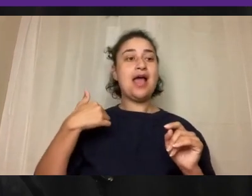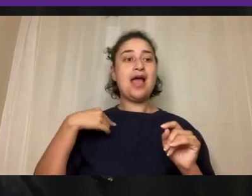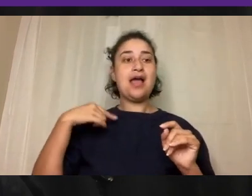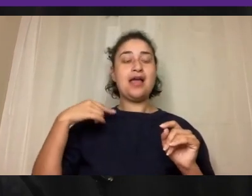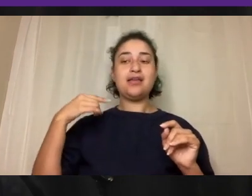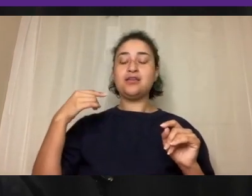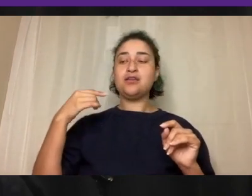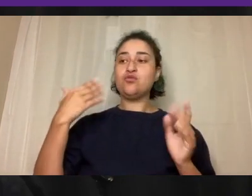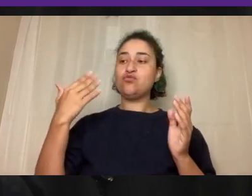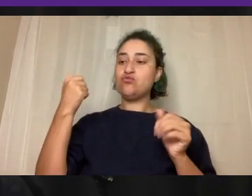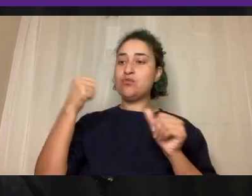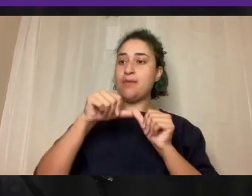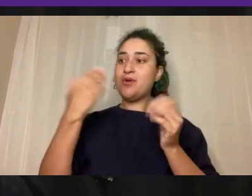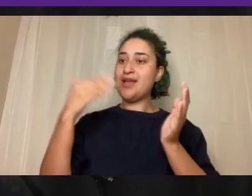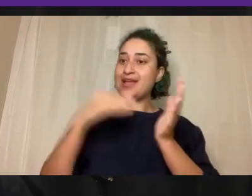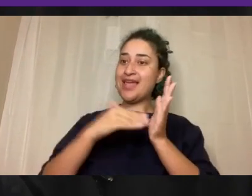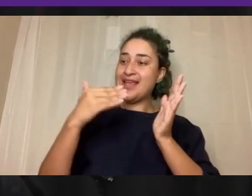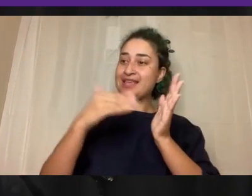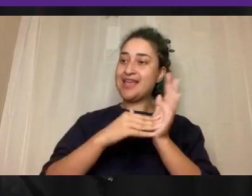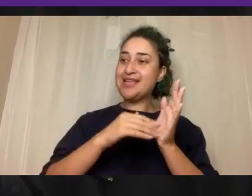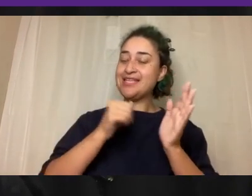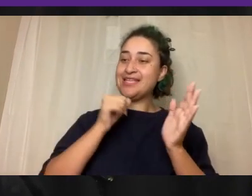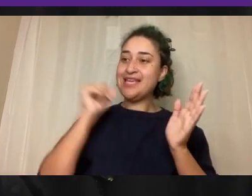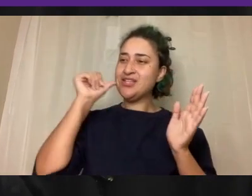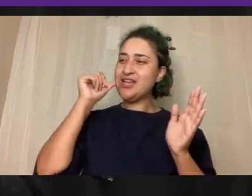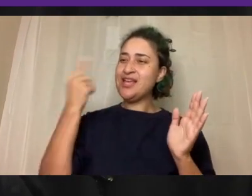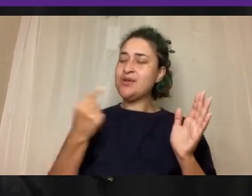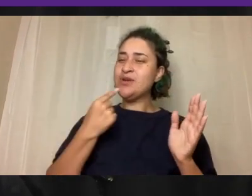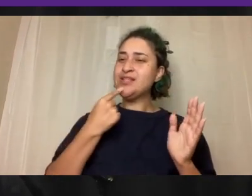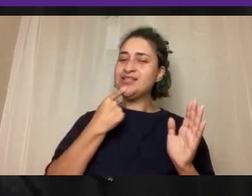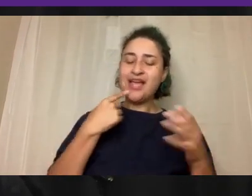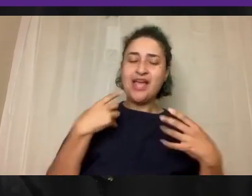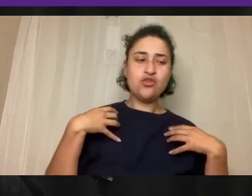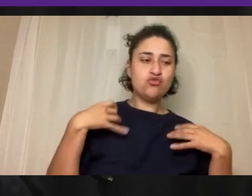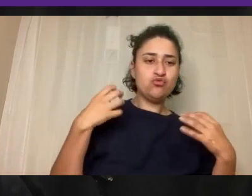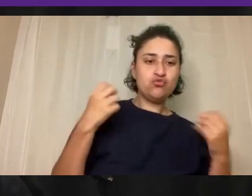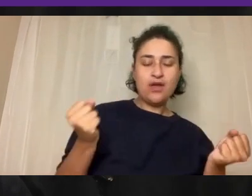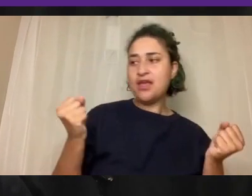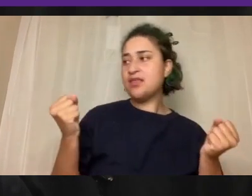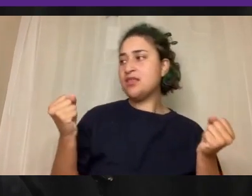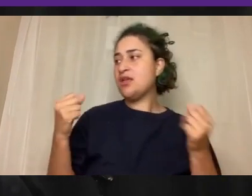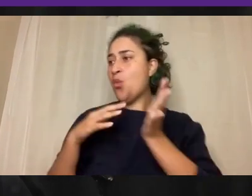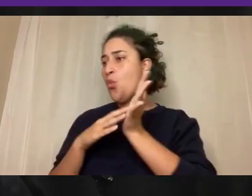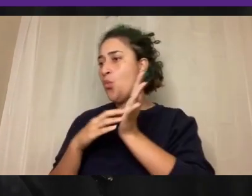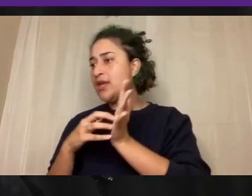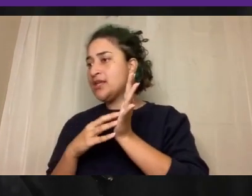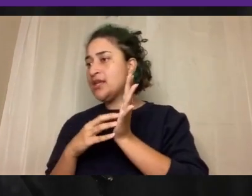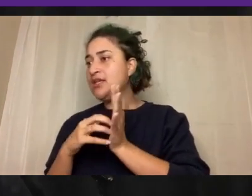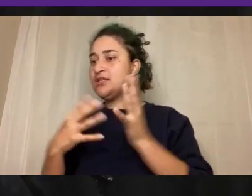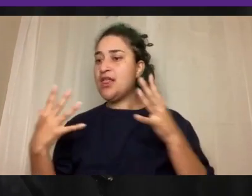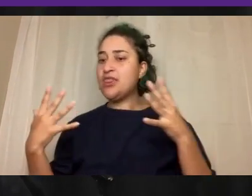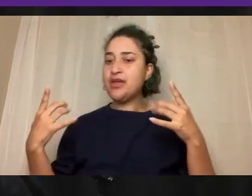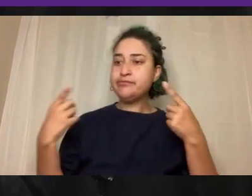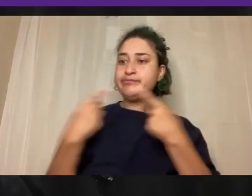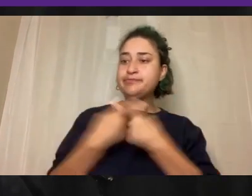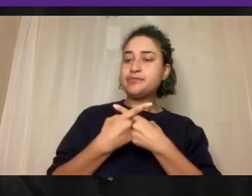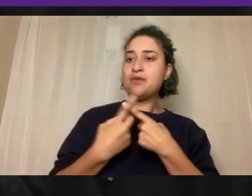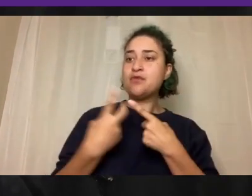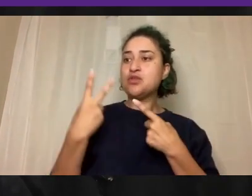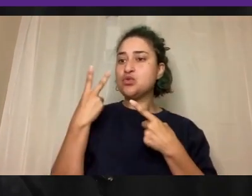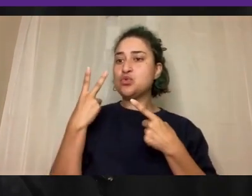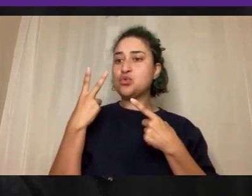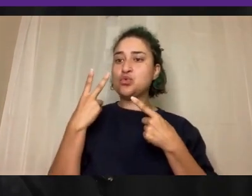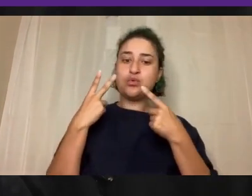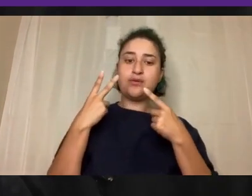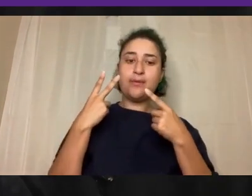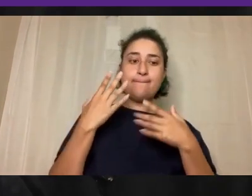of strength and weakness, and it's like this collision of these two embodiments that we have to embrace